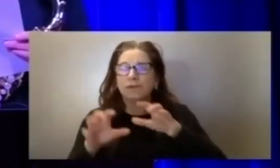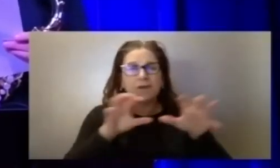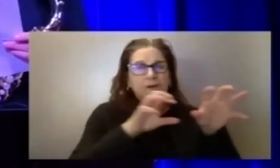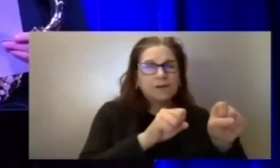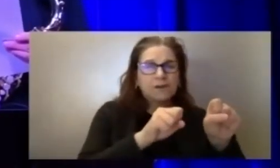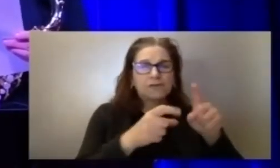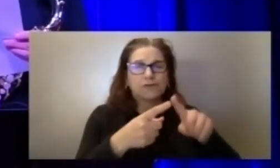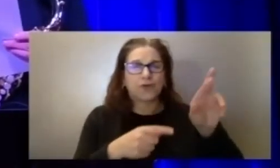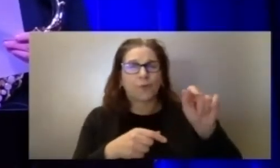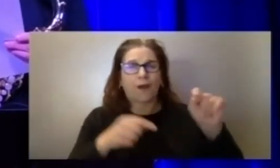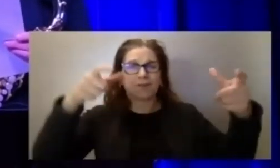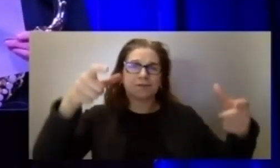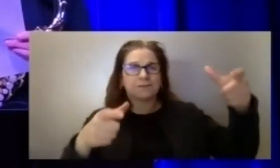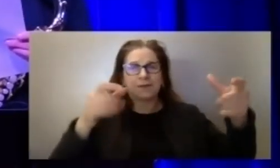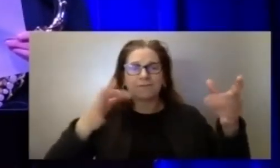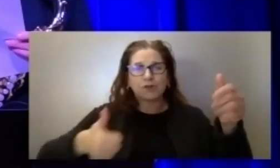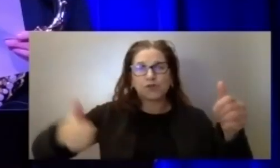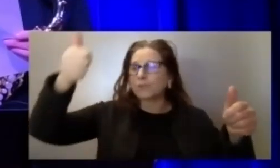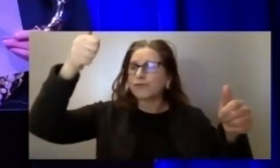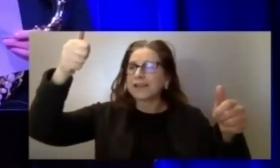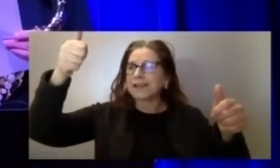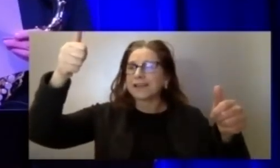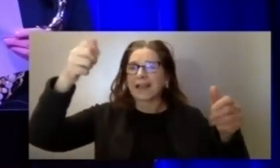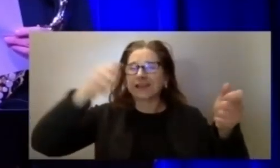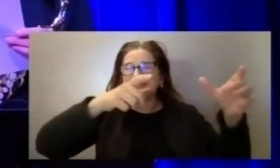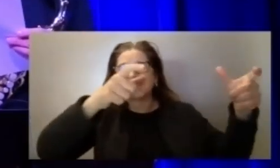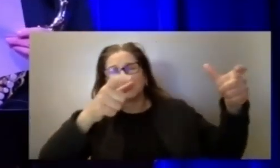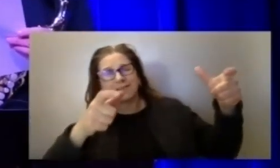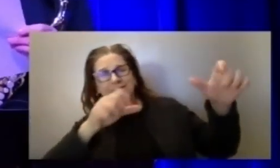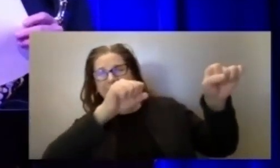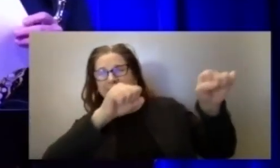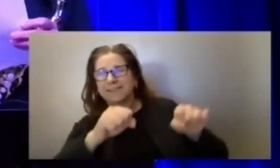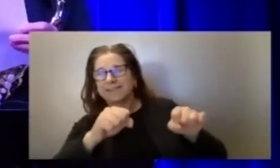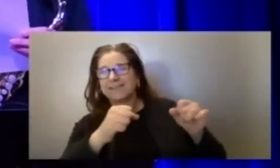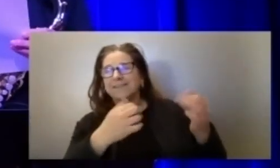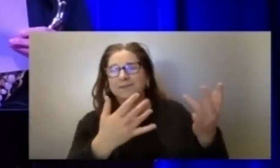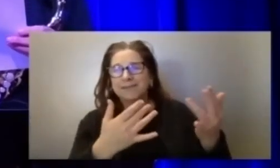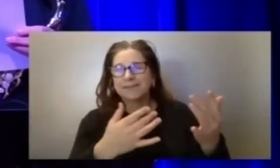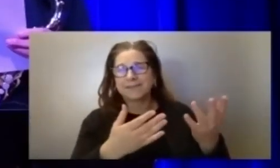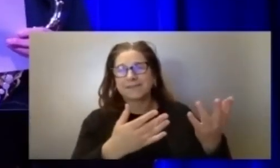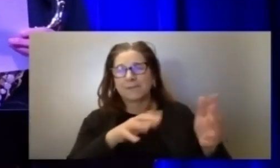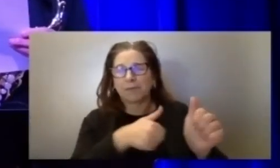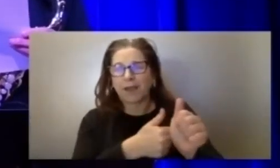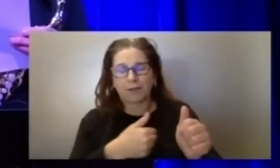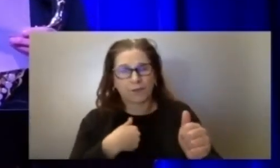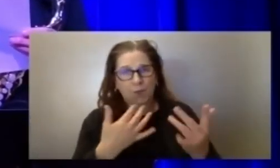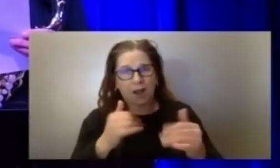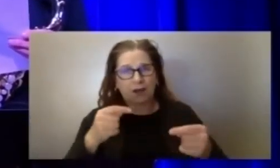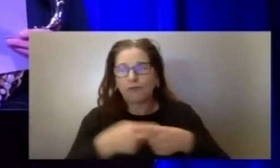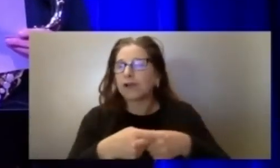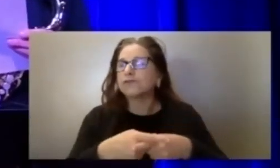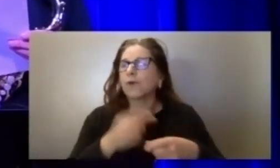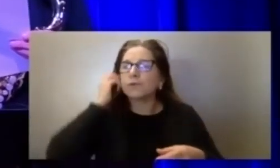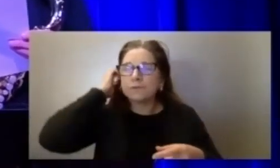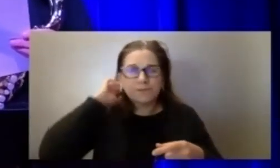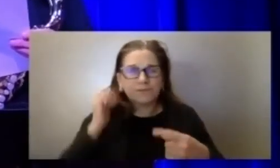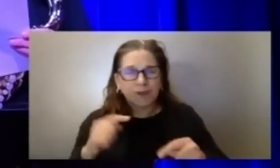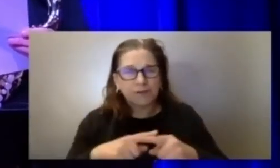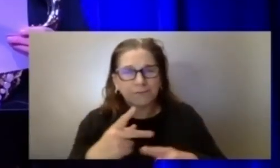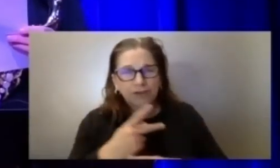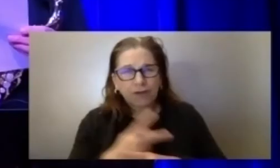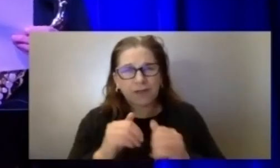who cling to the raft of superiority and drag it behind them as we wait at the crossroads while we figure out collectively the